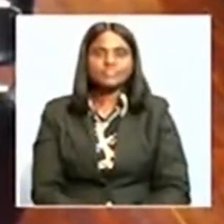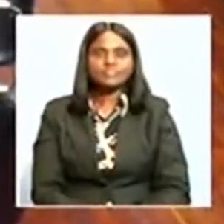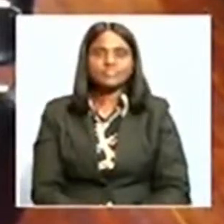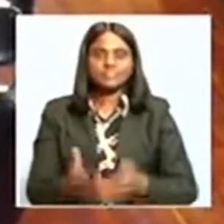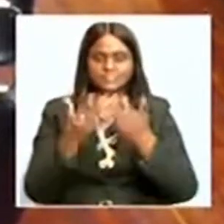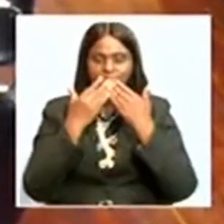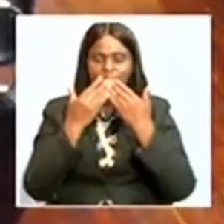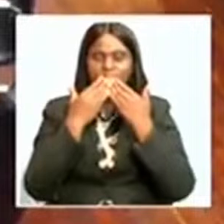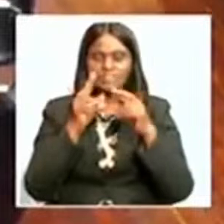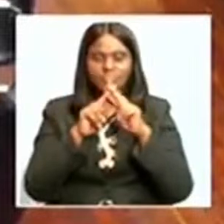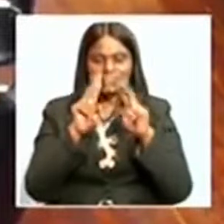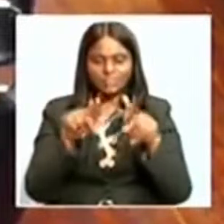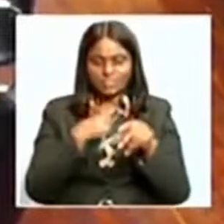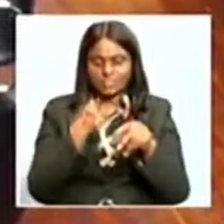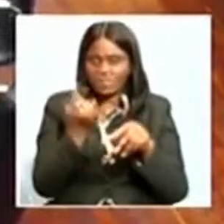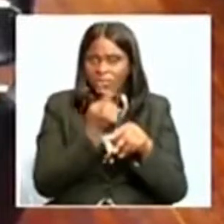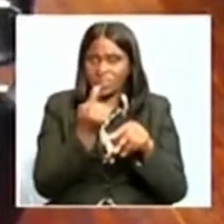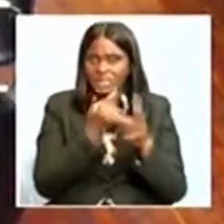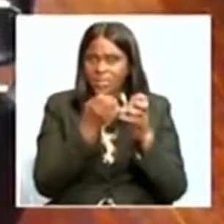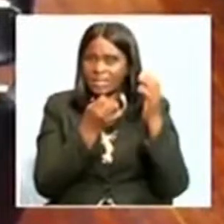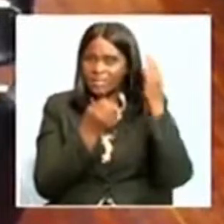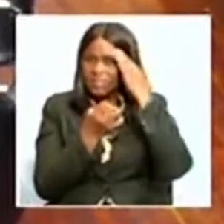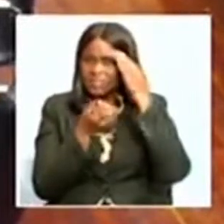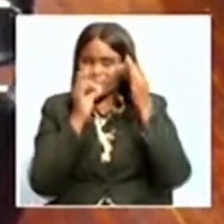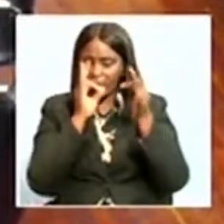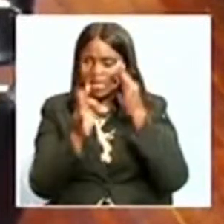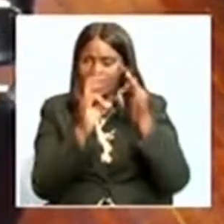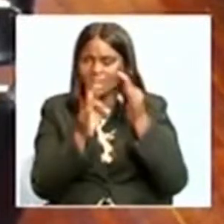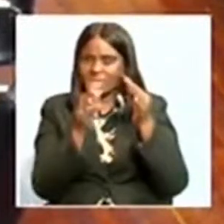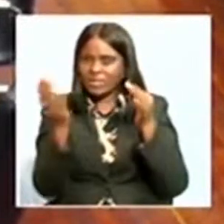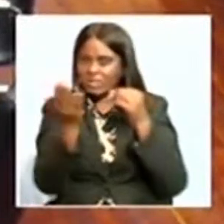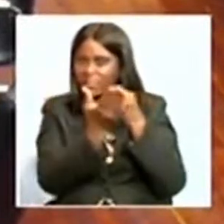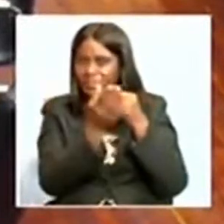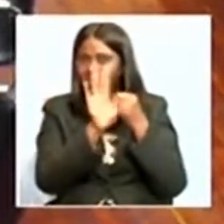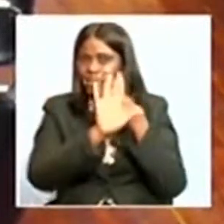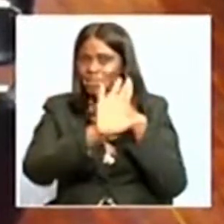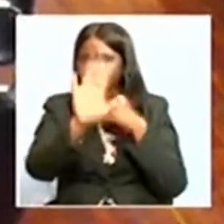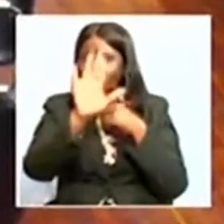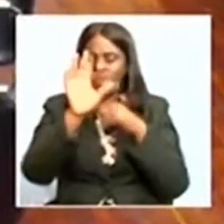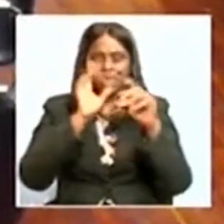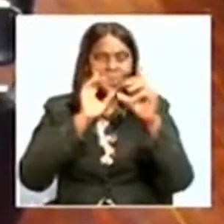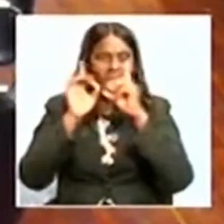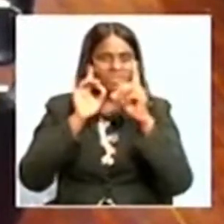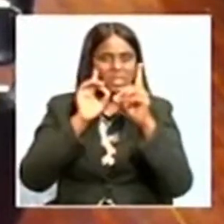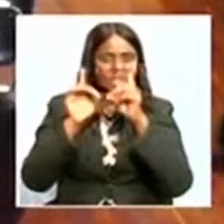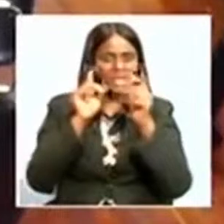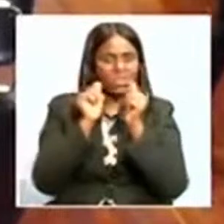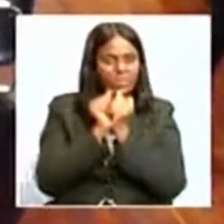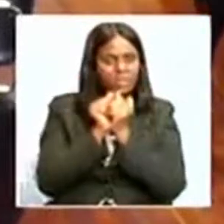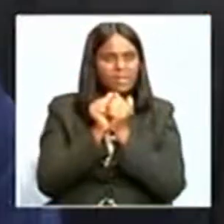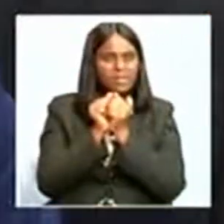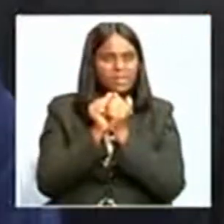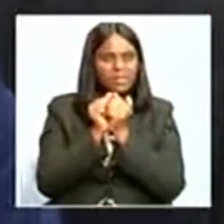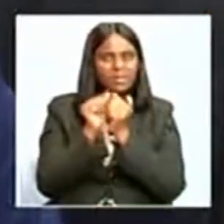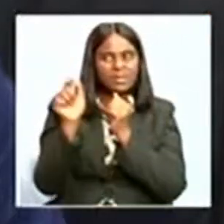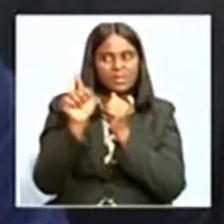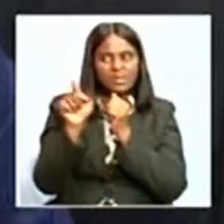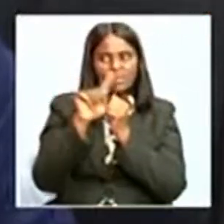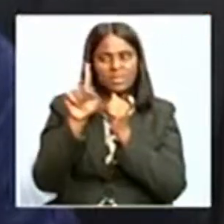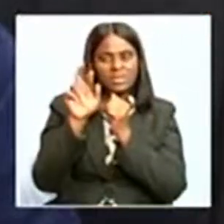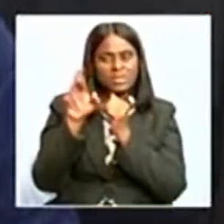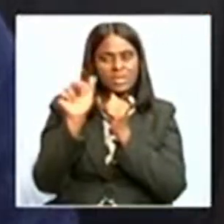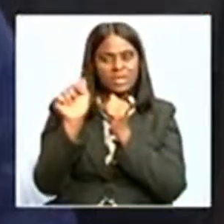Thank you, Chair. I just wanted to find out if at all, in your discussions with the ZRI,